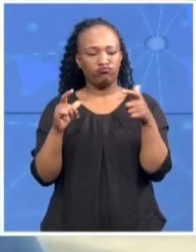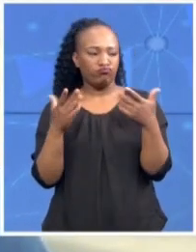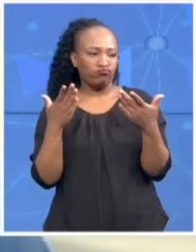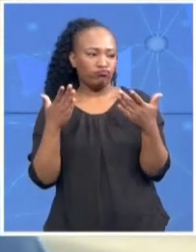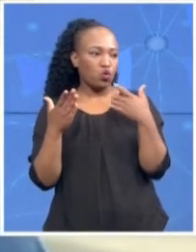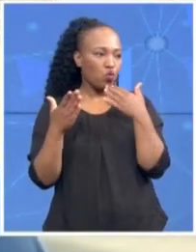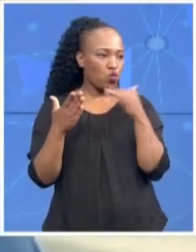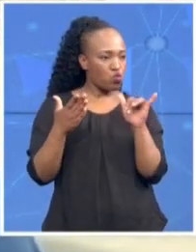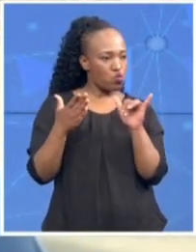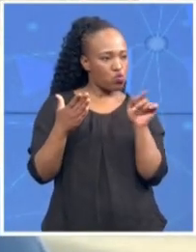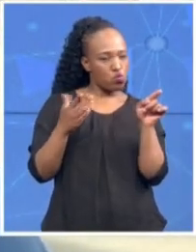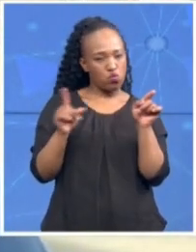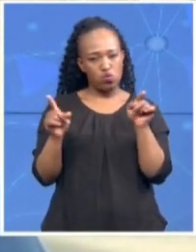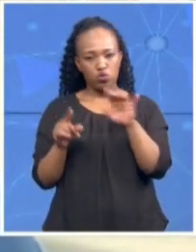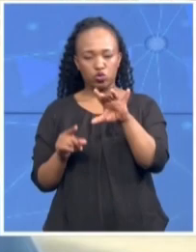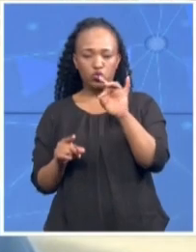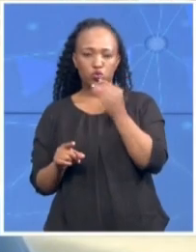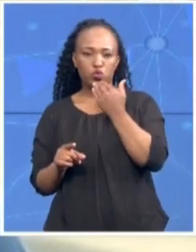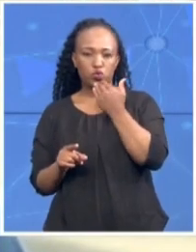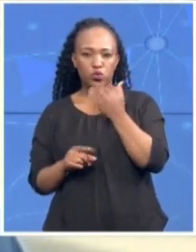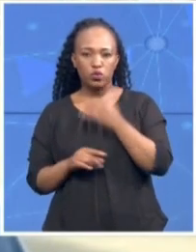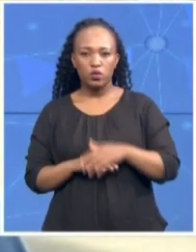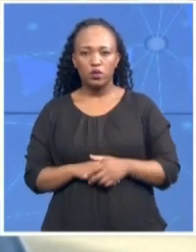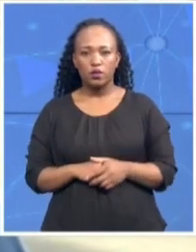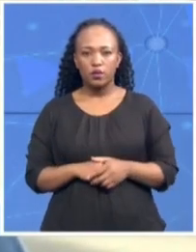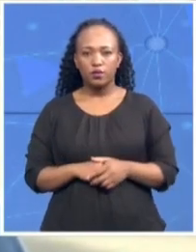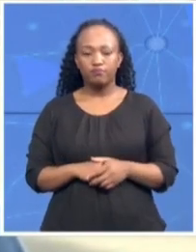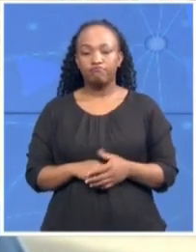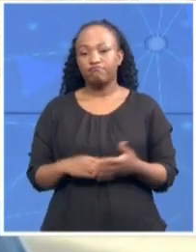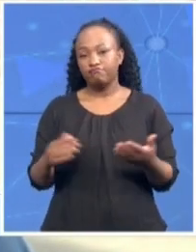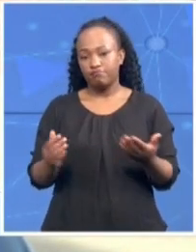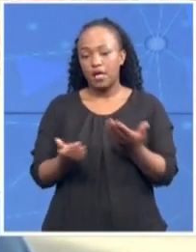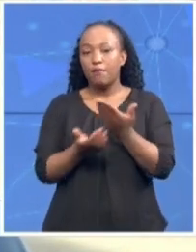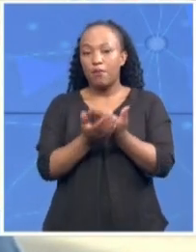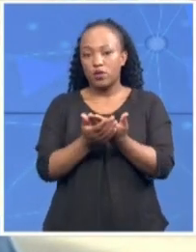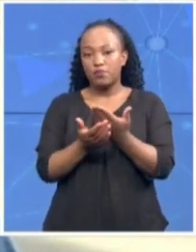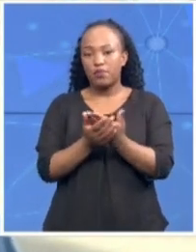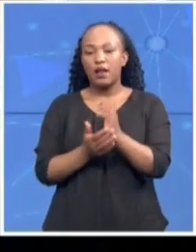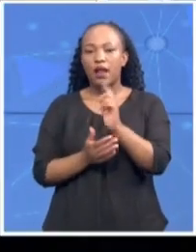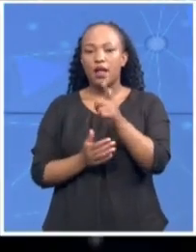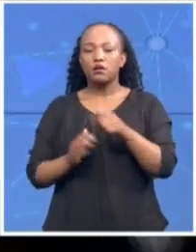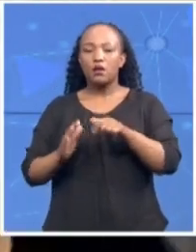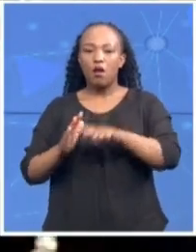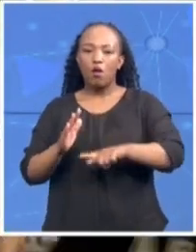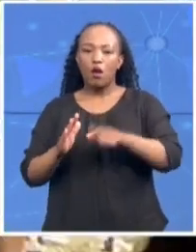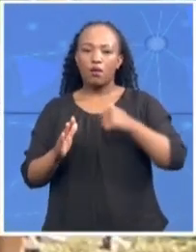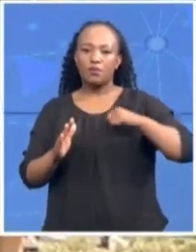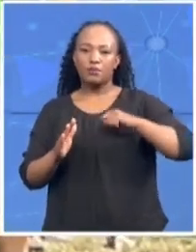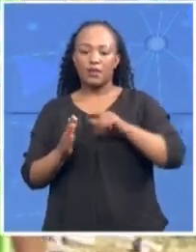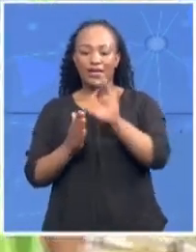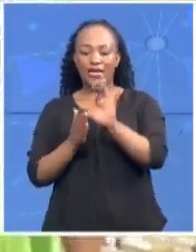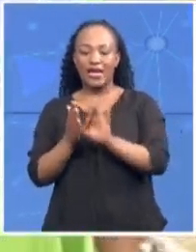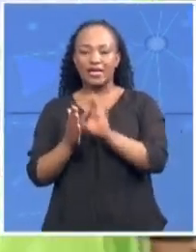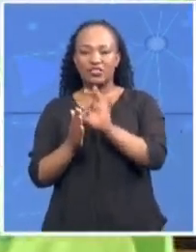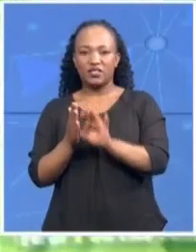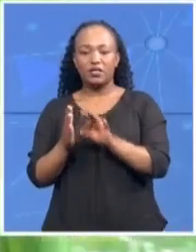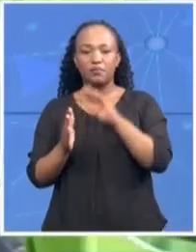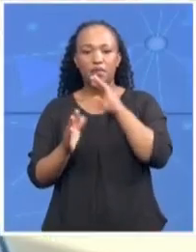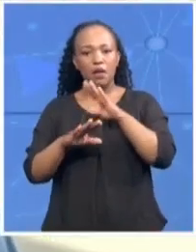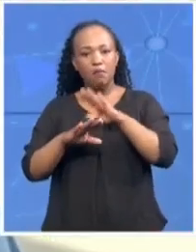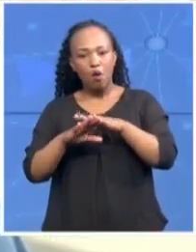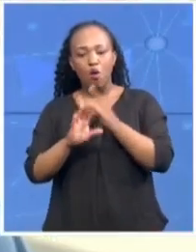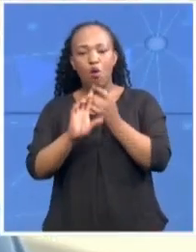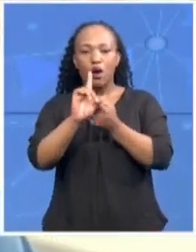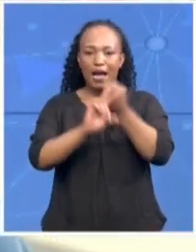by-elections. And if it does come down to by-elections, it's a question of recampaigning. The young political